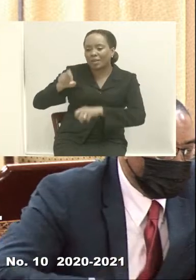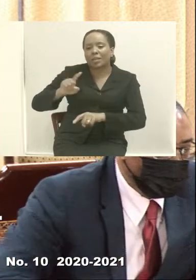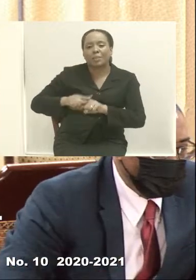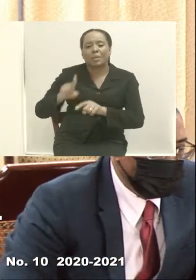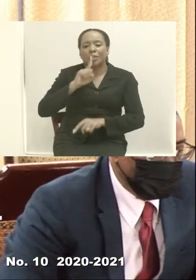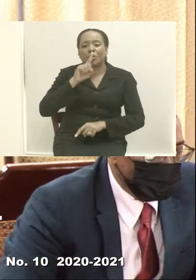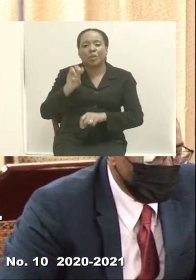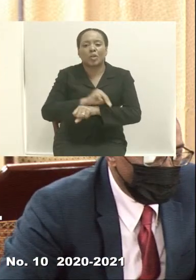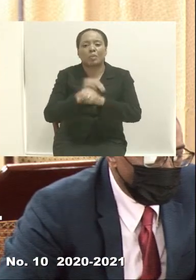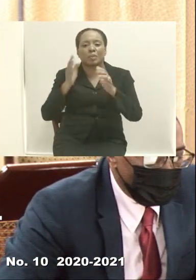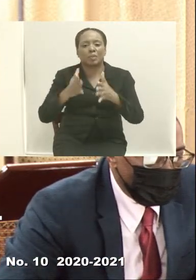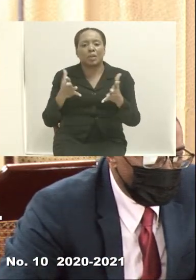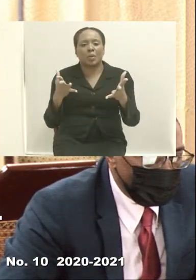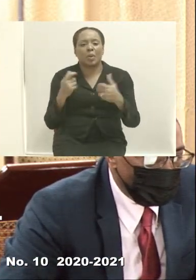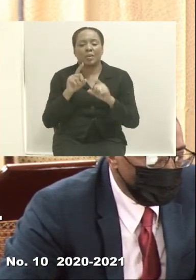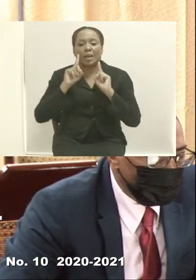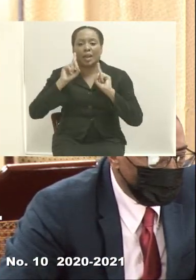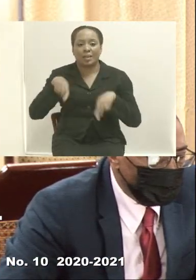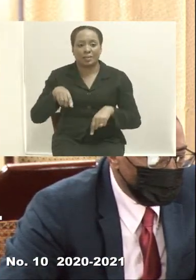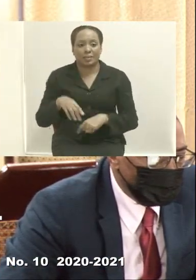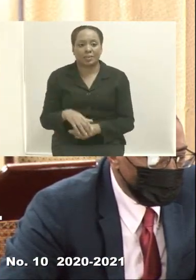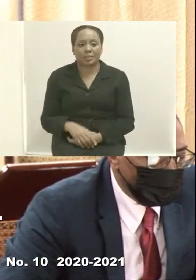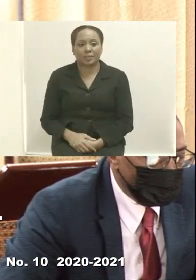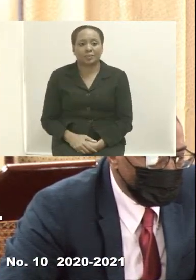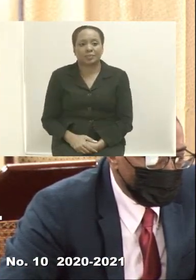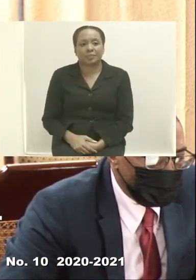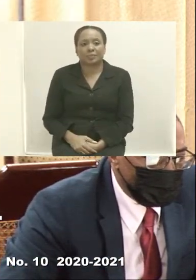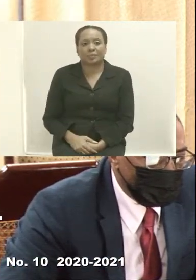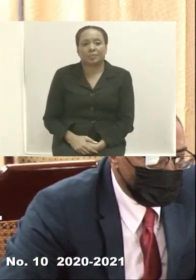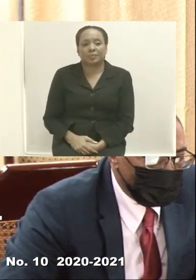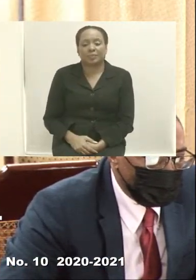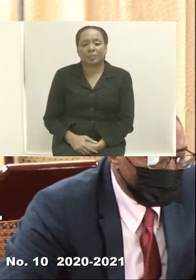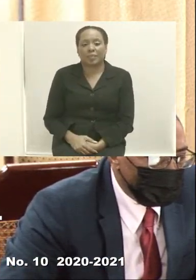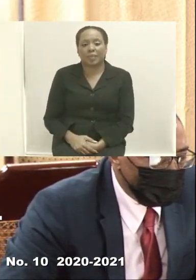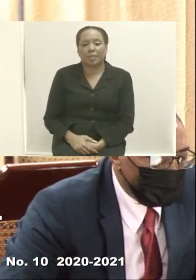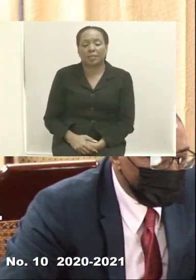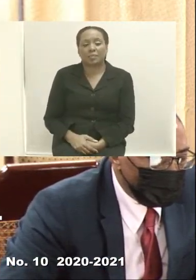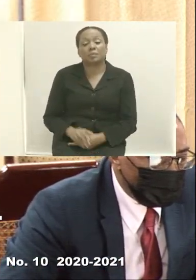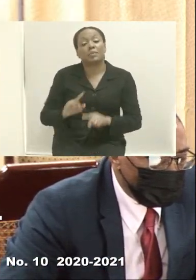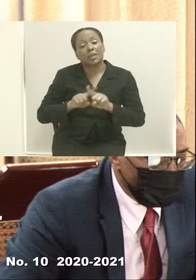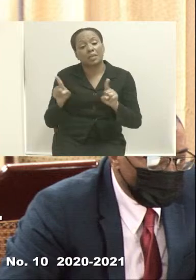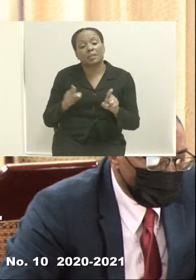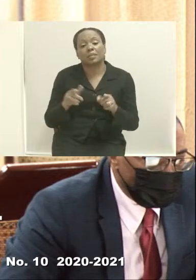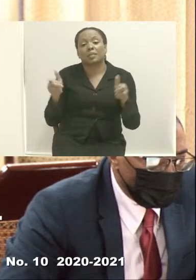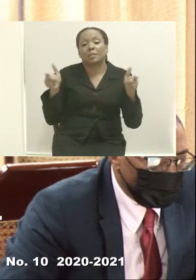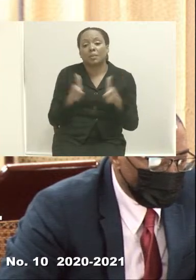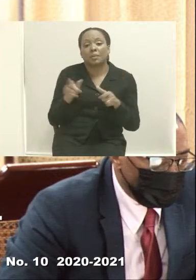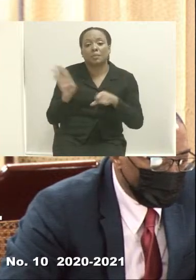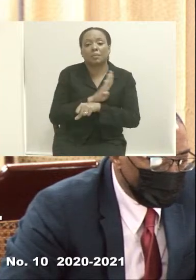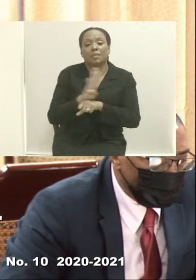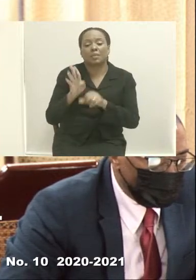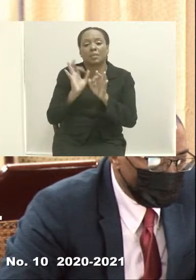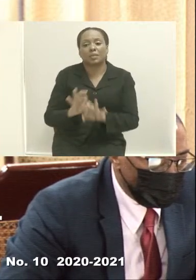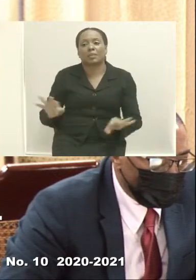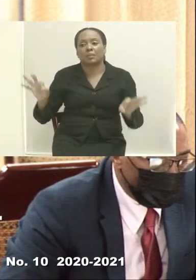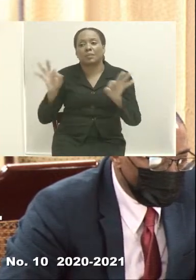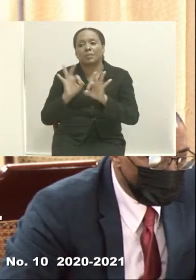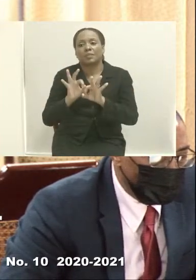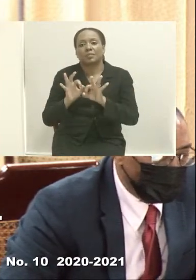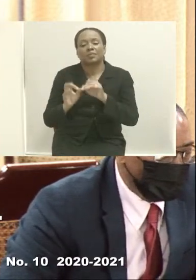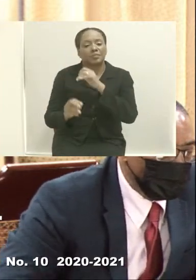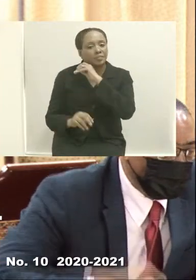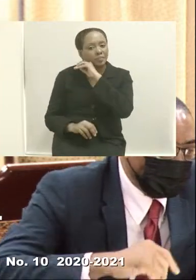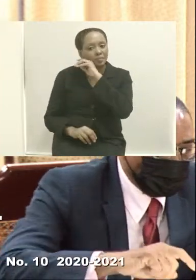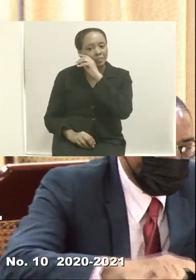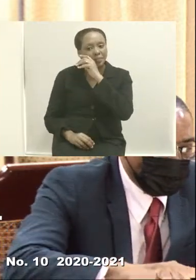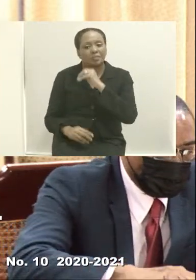support team. But simply to say small business is crucial, and we've got to pave the way that it develops, and we've got to